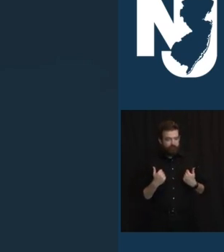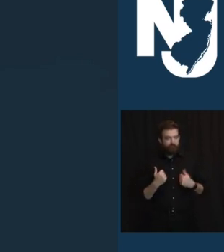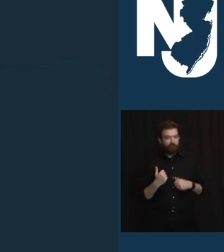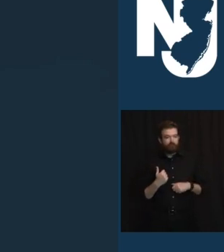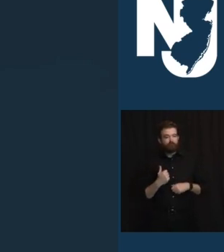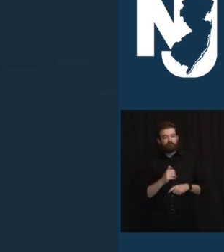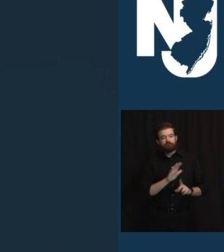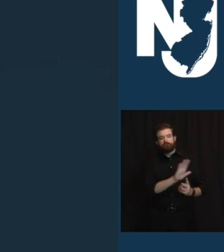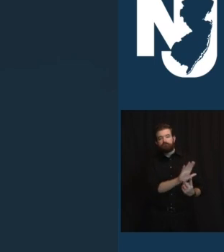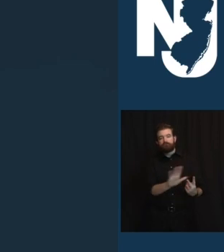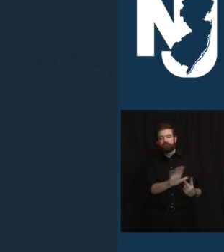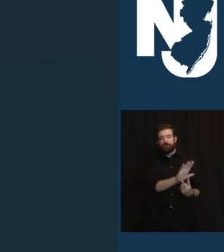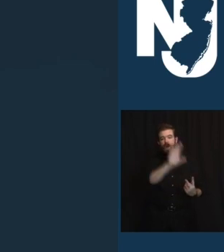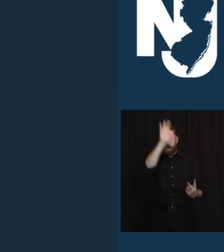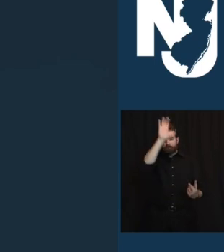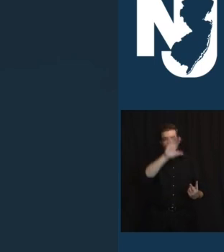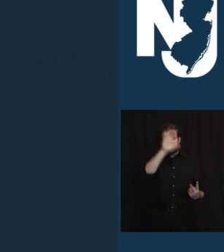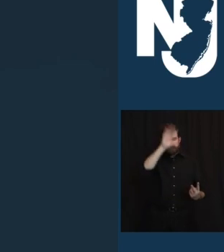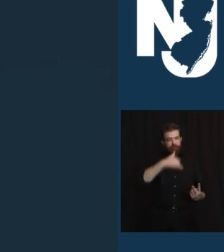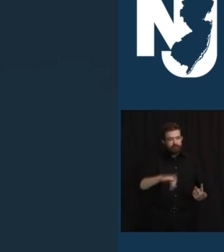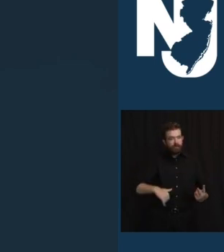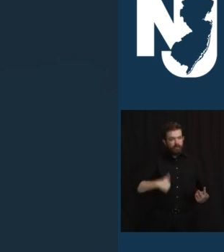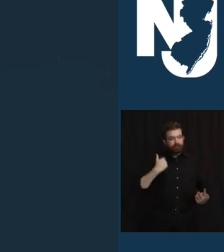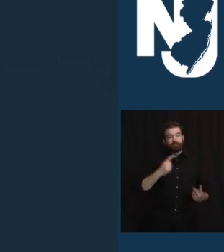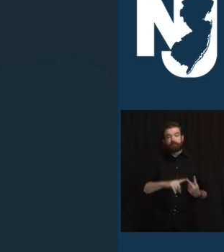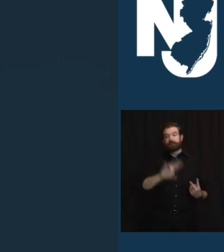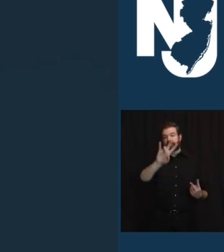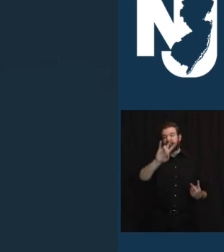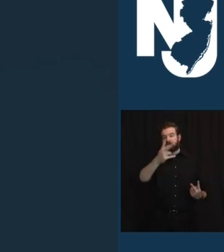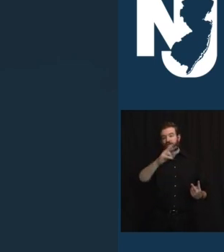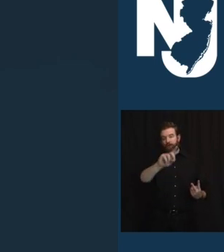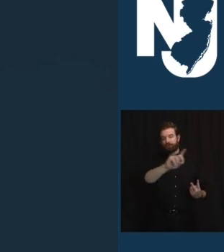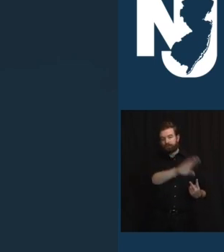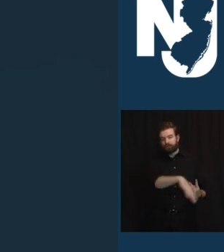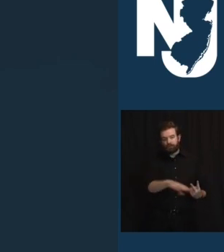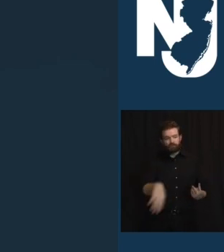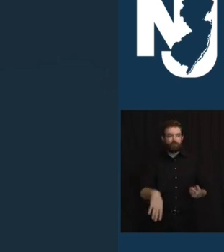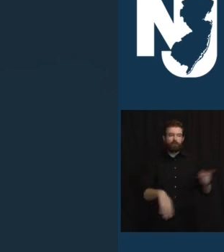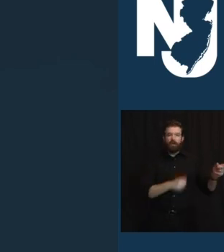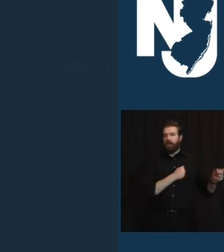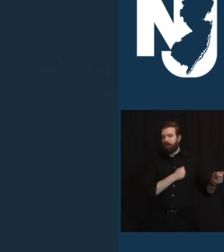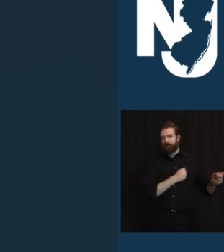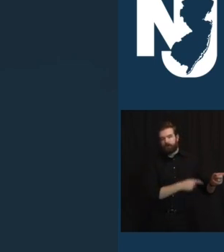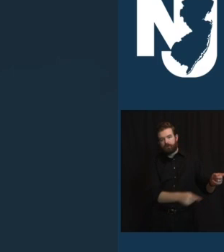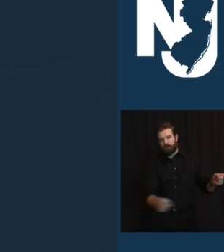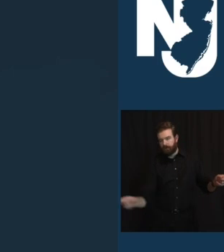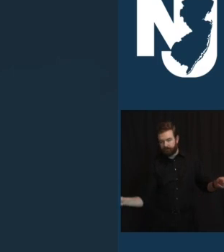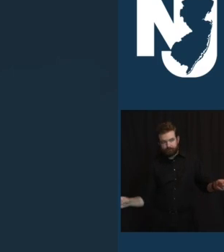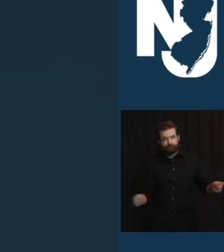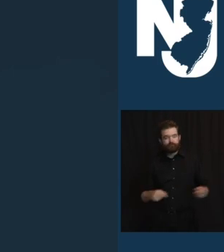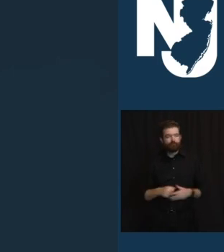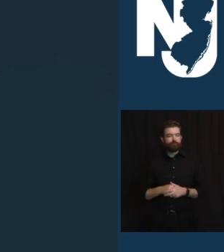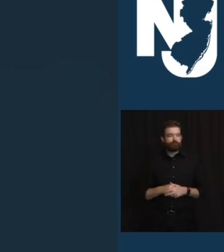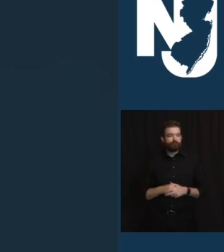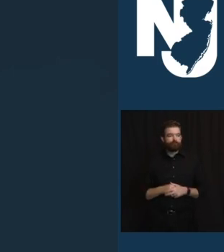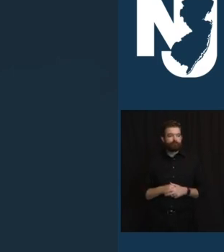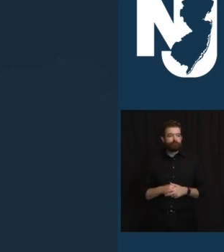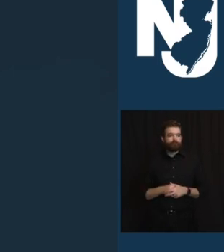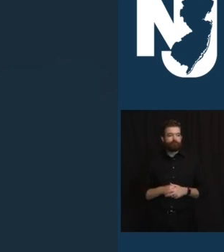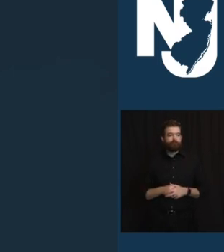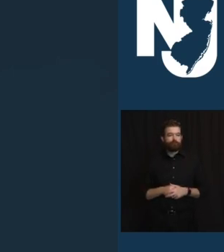Hugo, respectively, and the 7 grandchildren she loves so deeply: Romina, Gabby, Leslie,